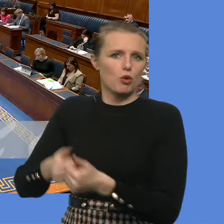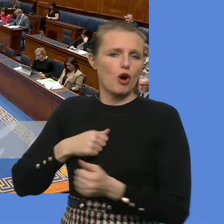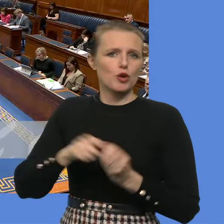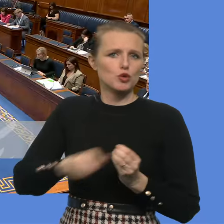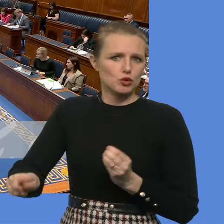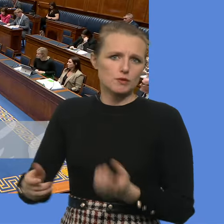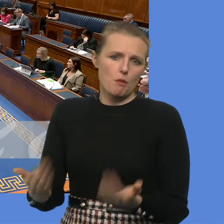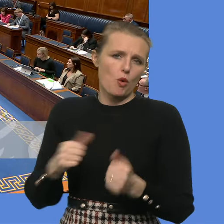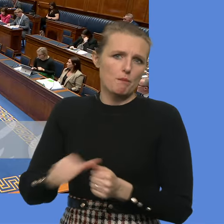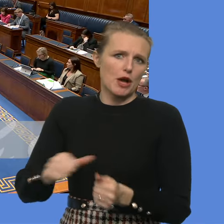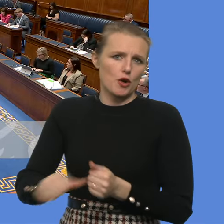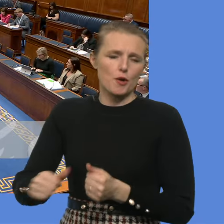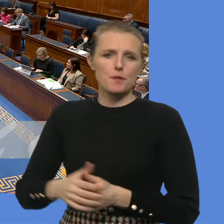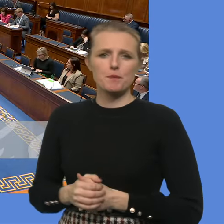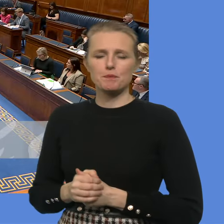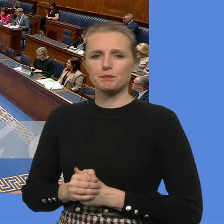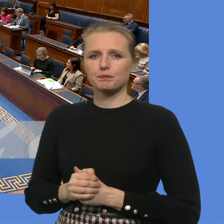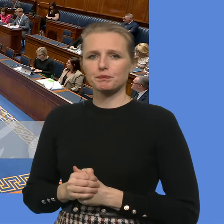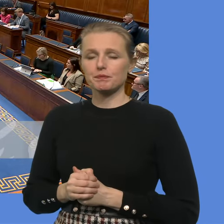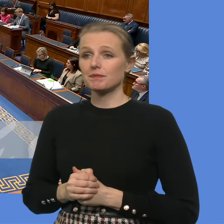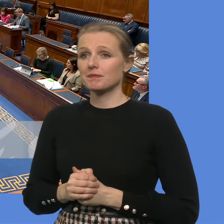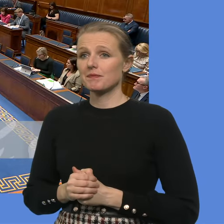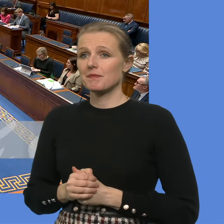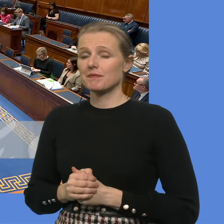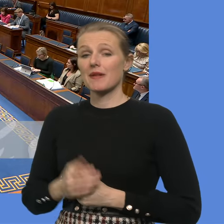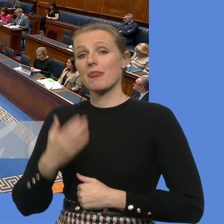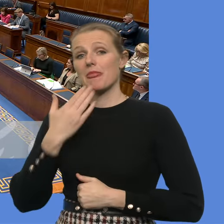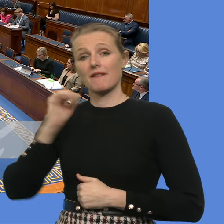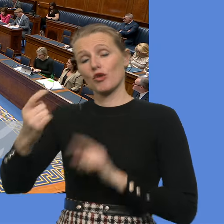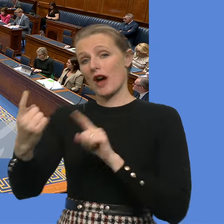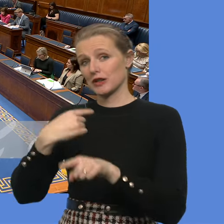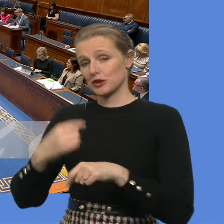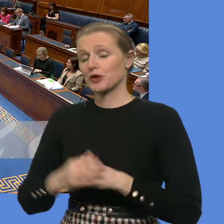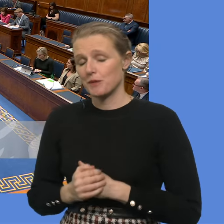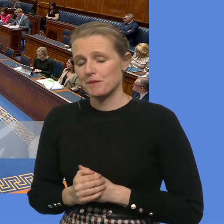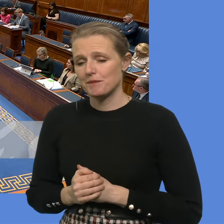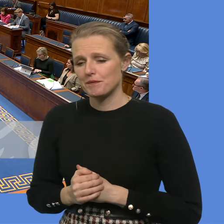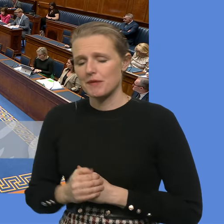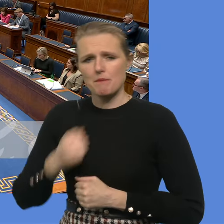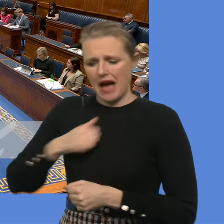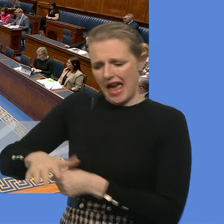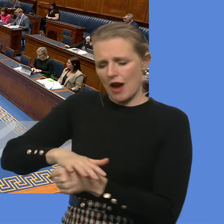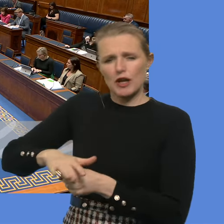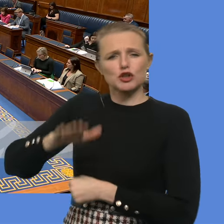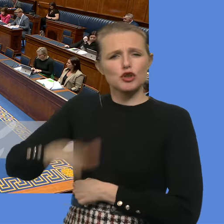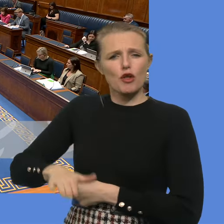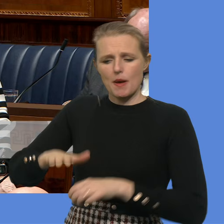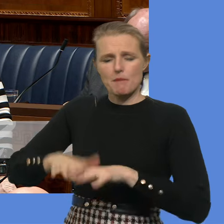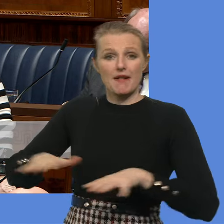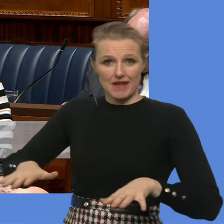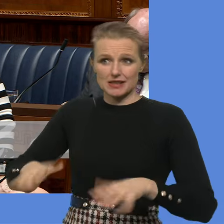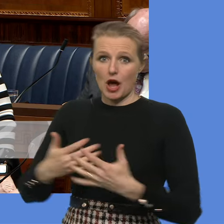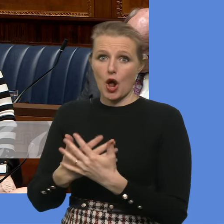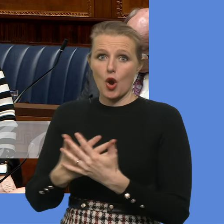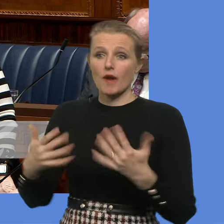Right, thank you, Minister, for your answer so far. In my constituency in South Belfast, we have a lot of